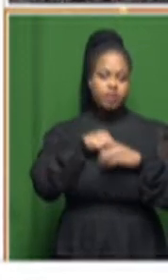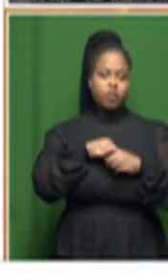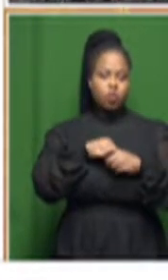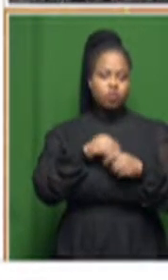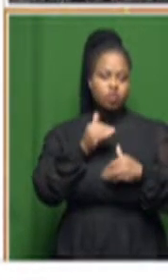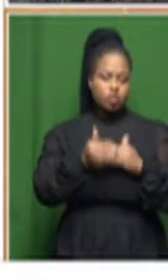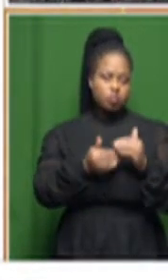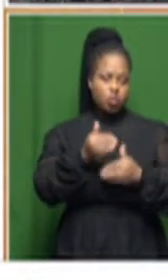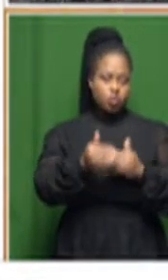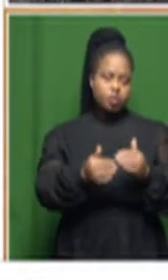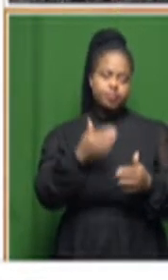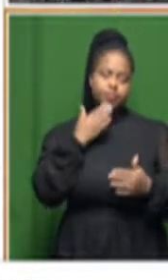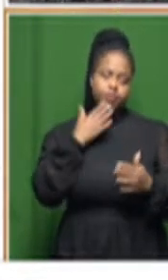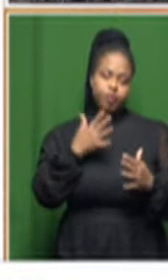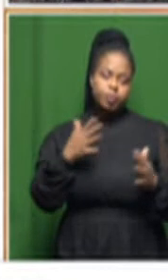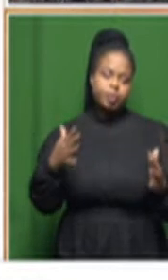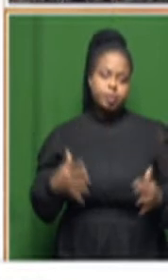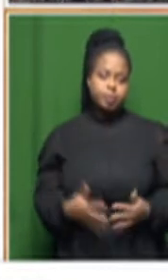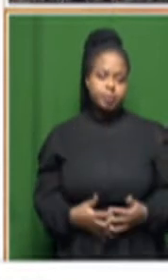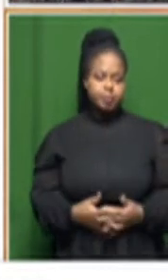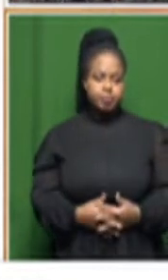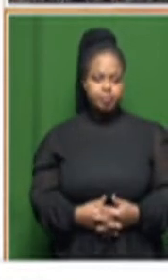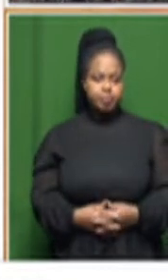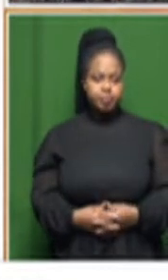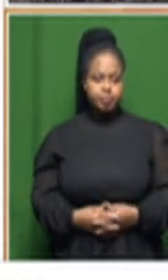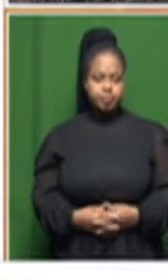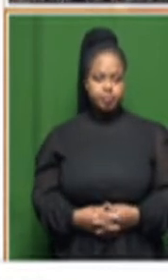process. Thank you very much.